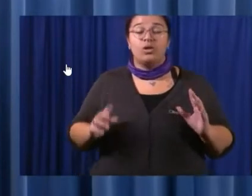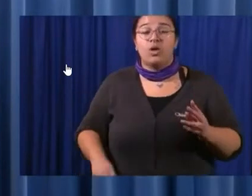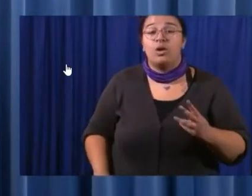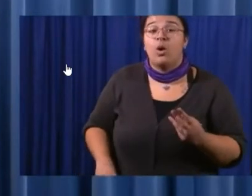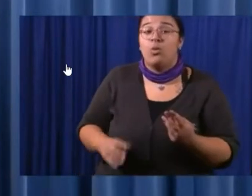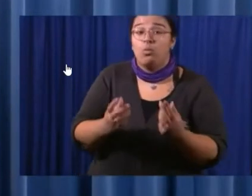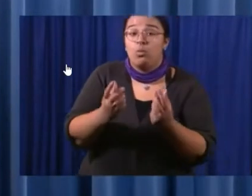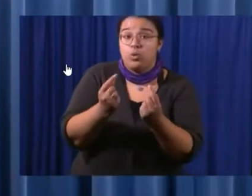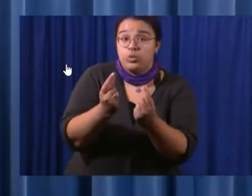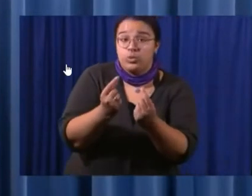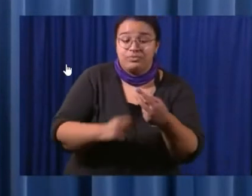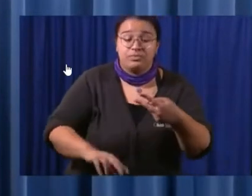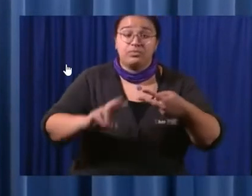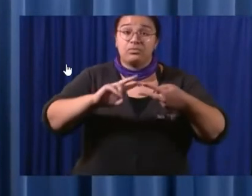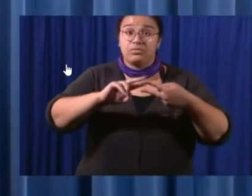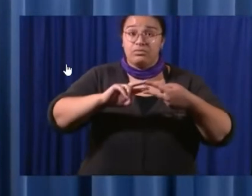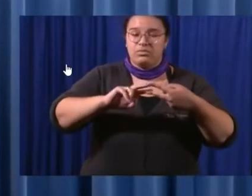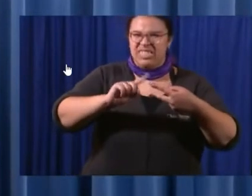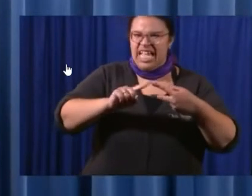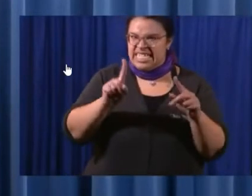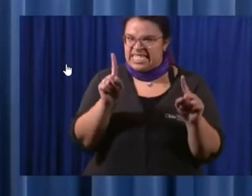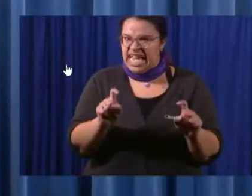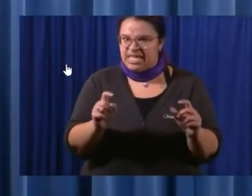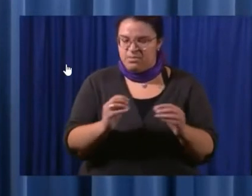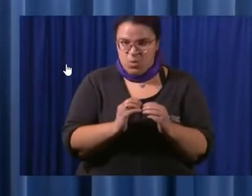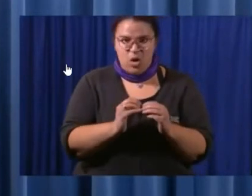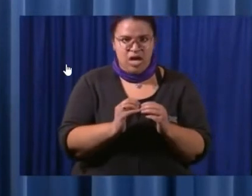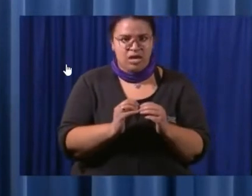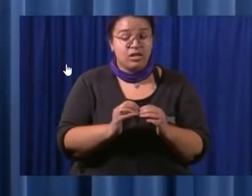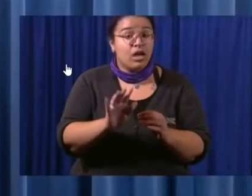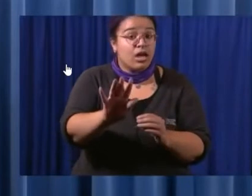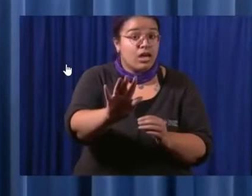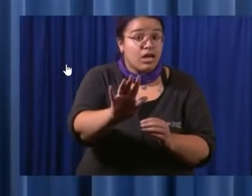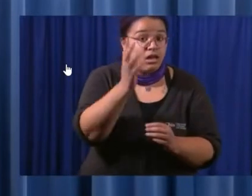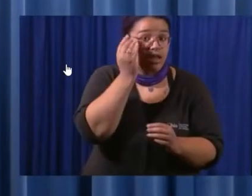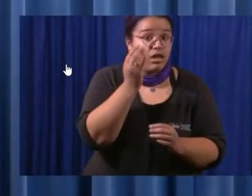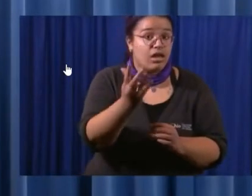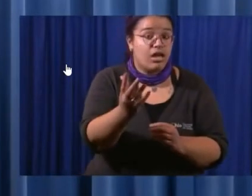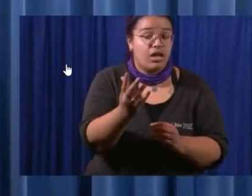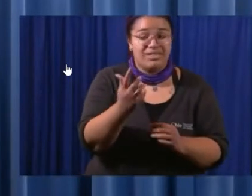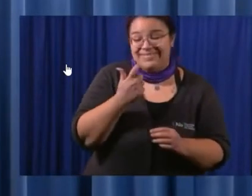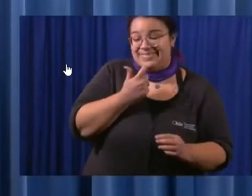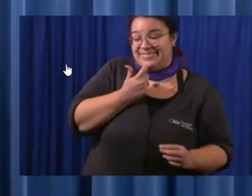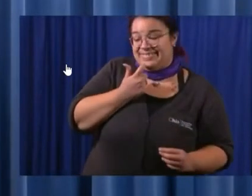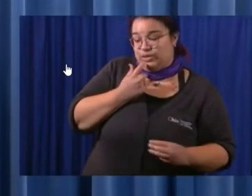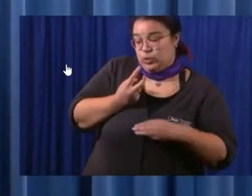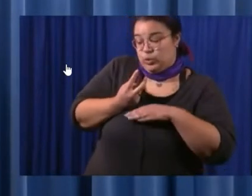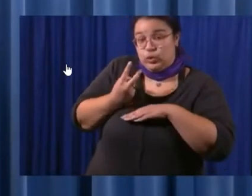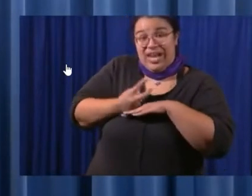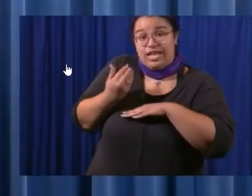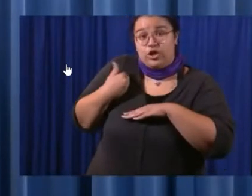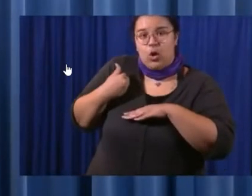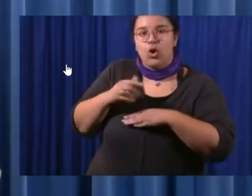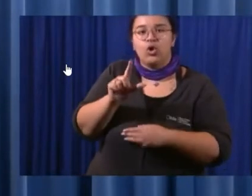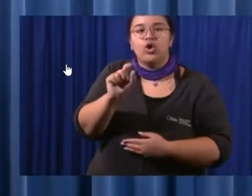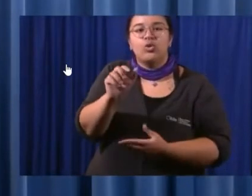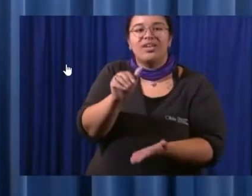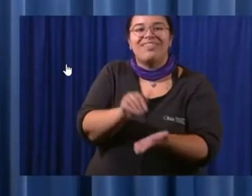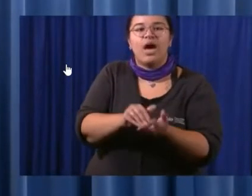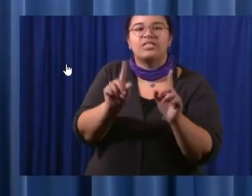off. We test more, and we hit 20,000 tests 2 days ago. I haven't looked at